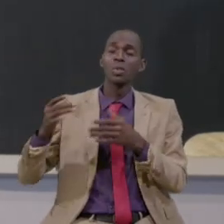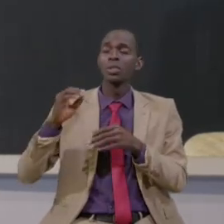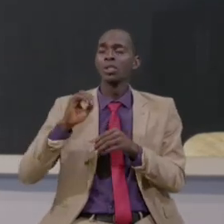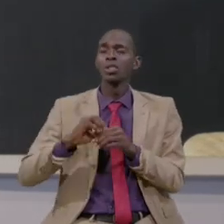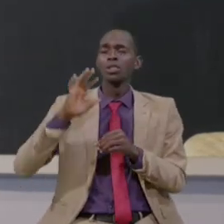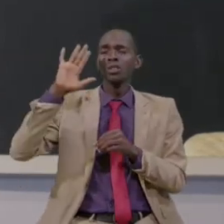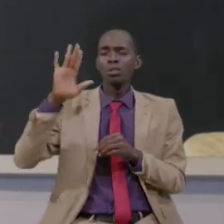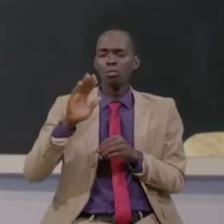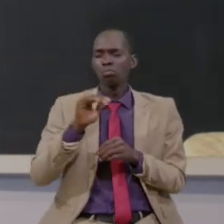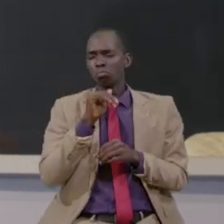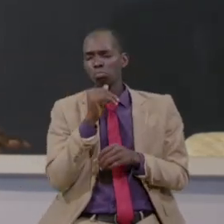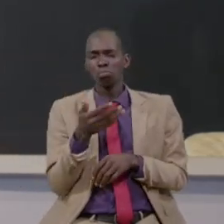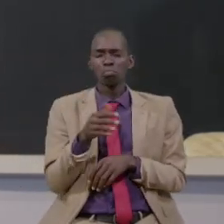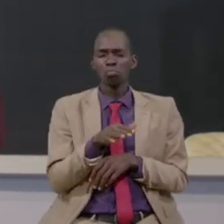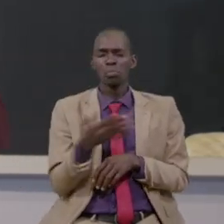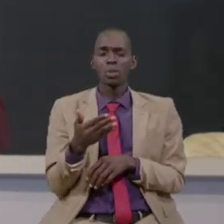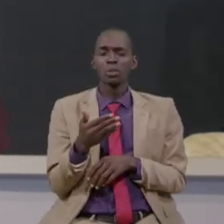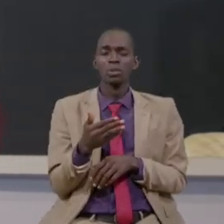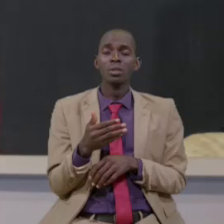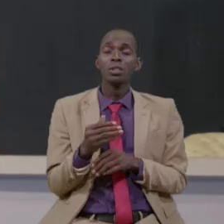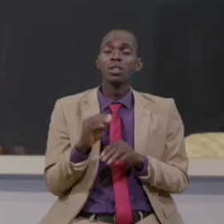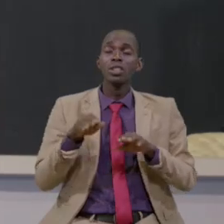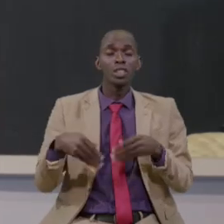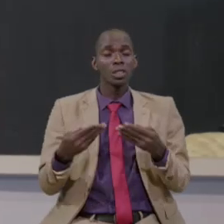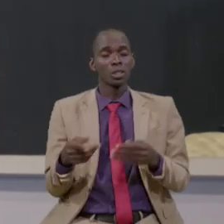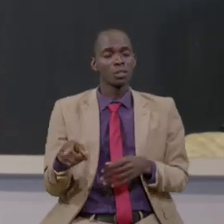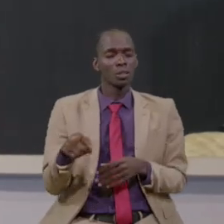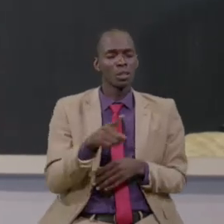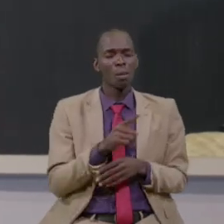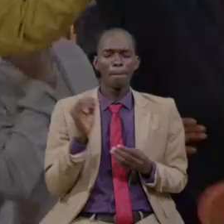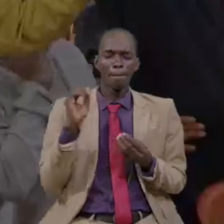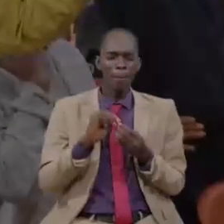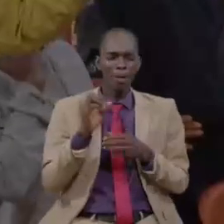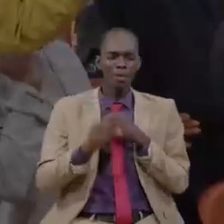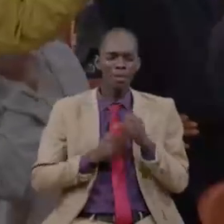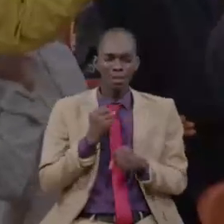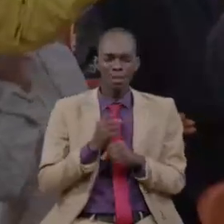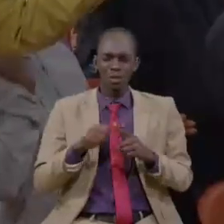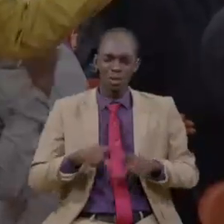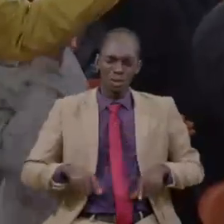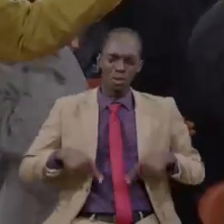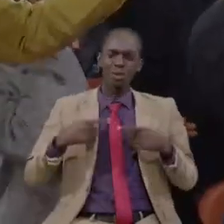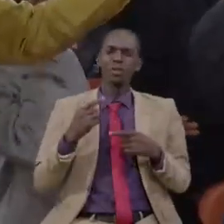impartiality, give them more years to live and work.